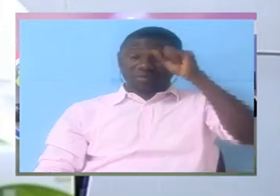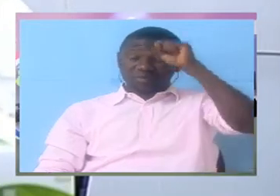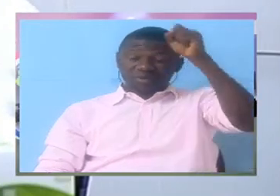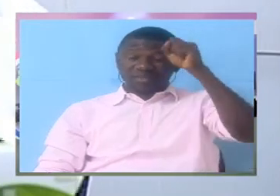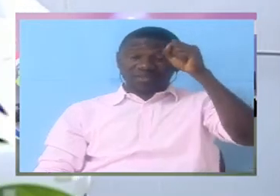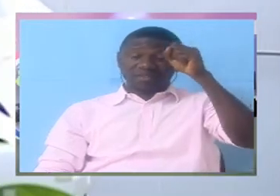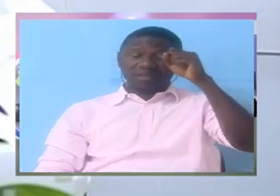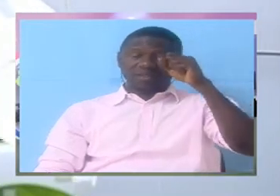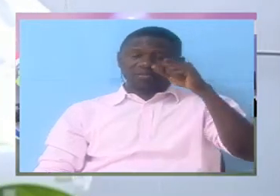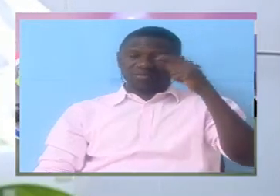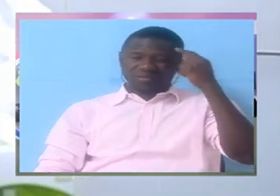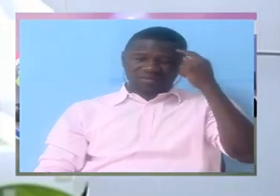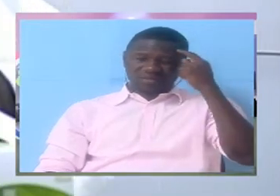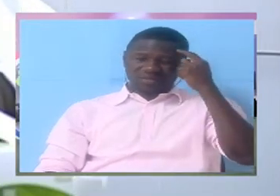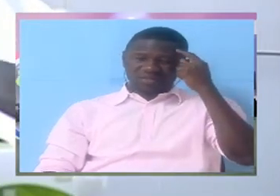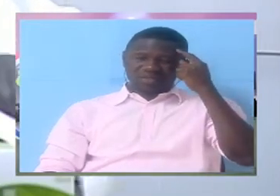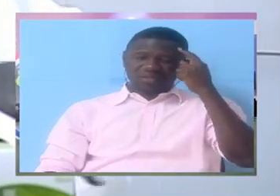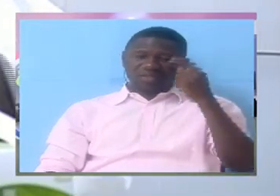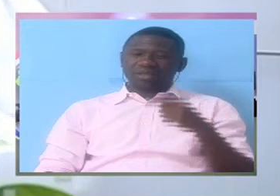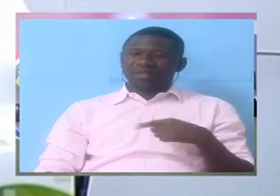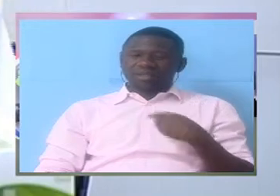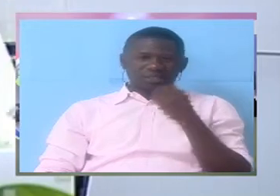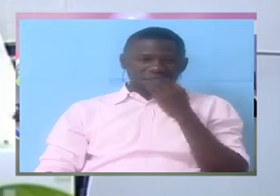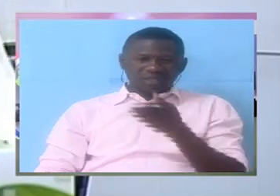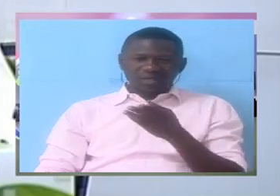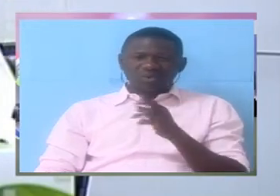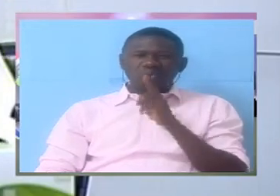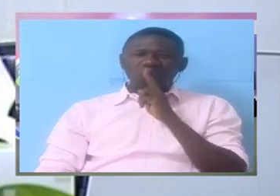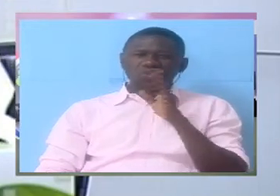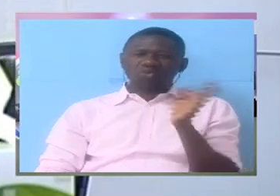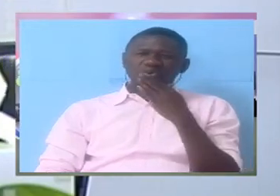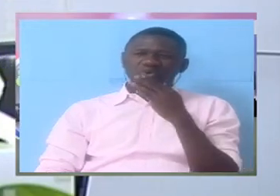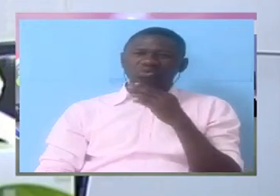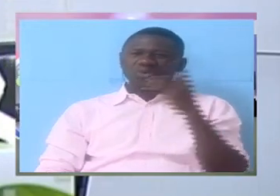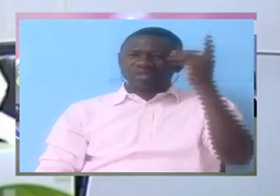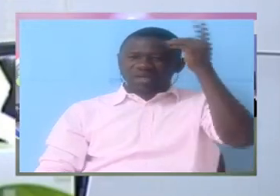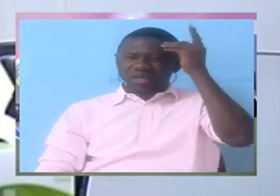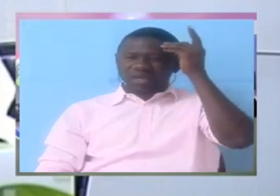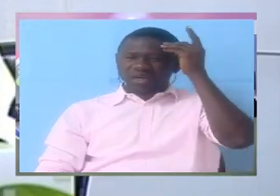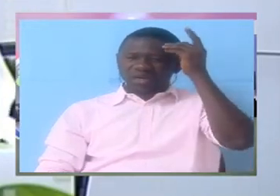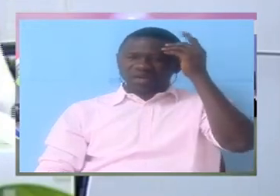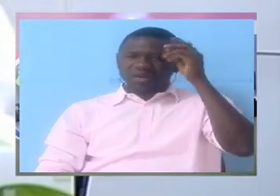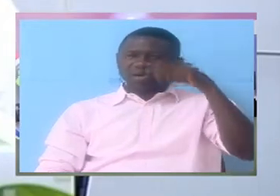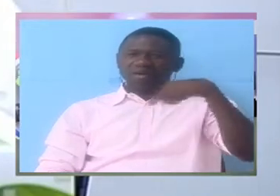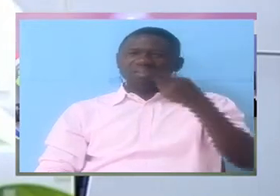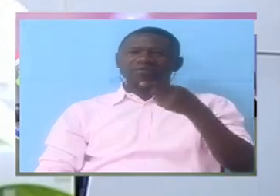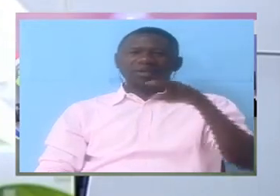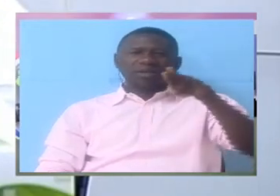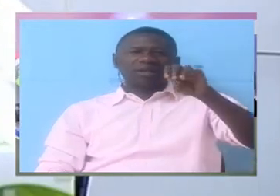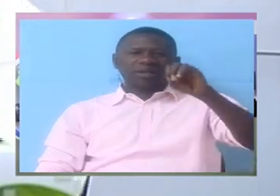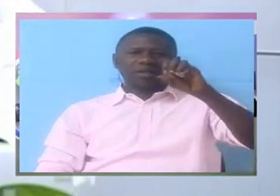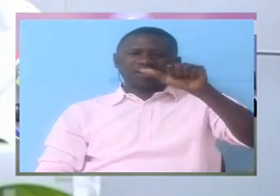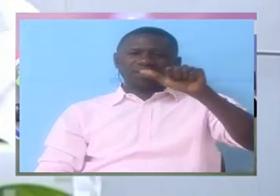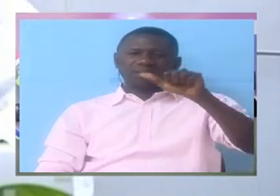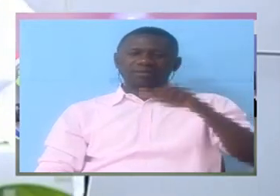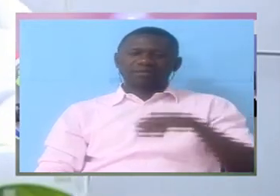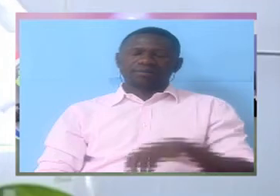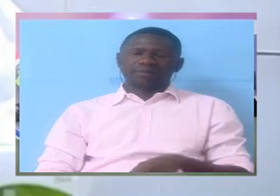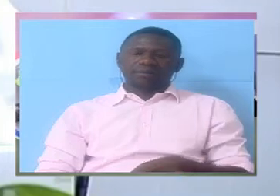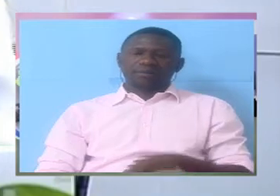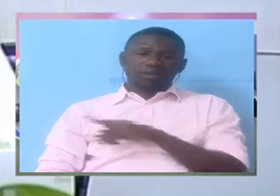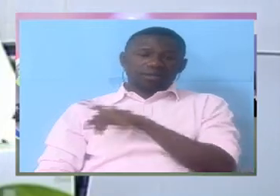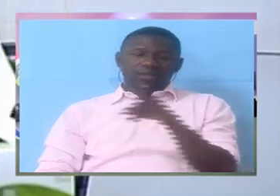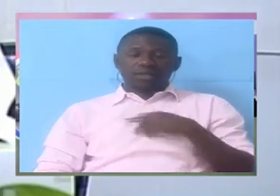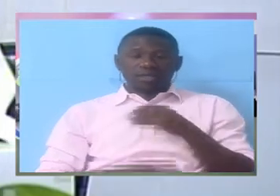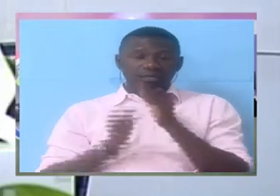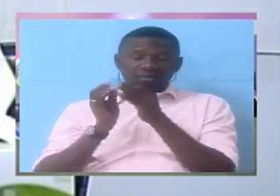is going to Dakar from the NIA? Abo NIA la karola jumala bita Dakar. They told him Aliou Singate is going.